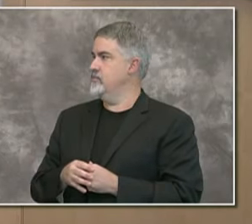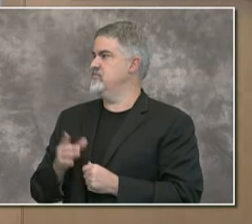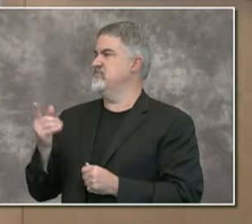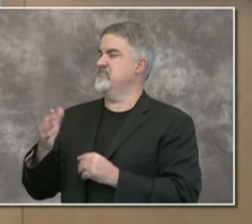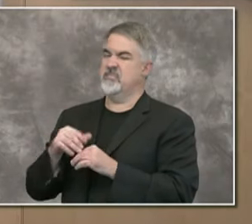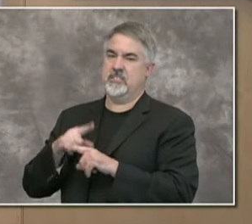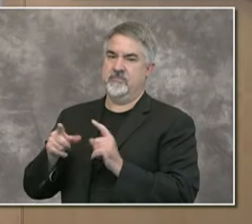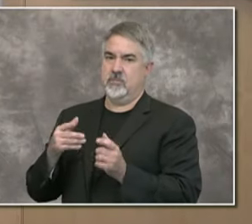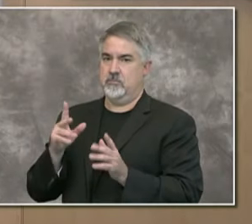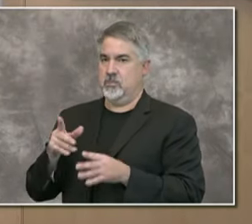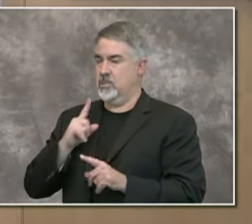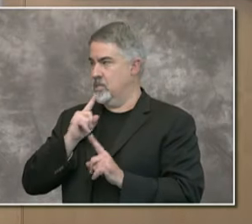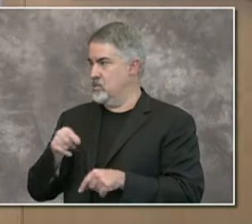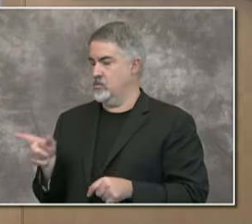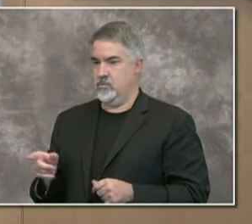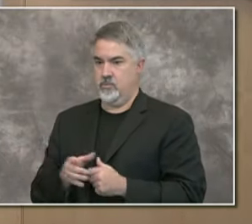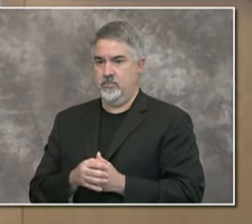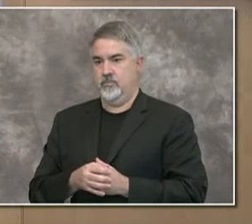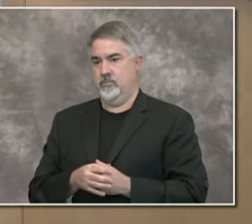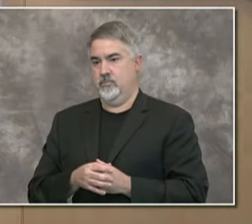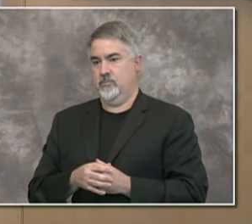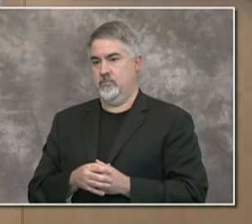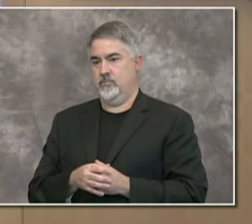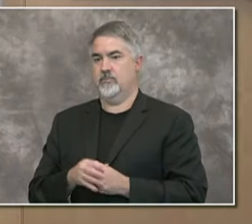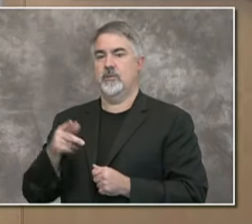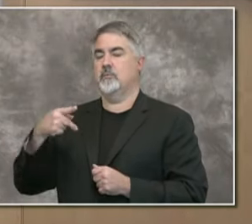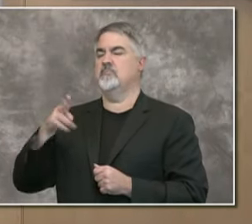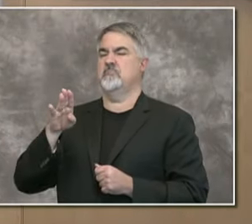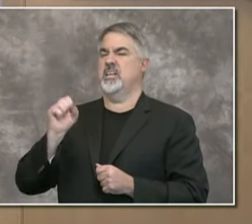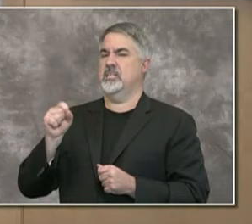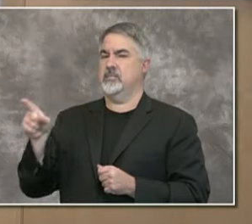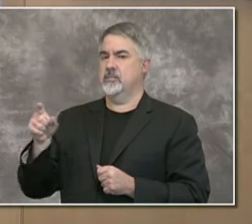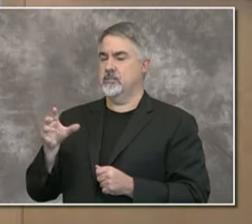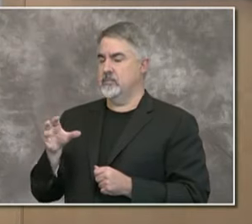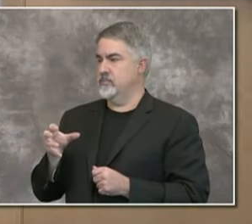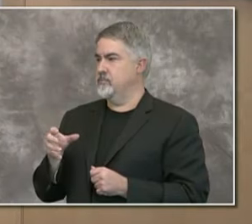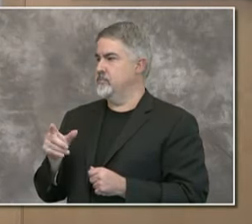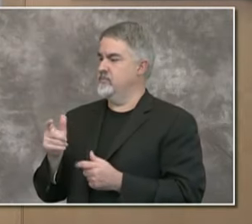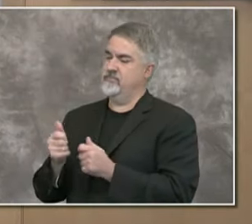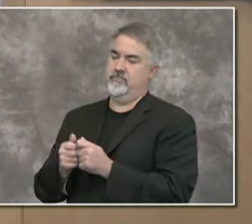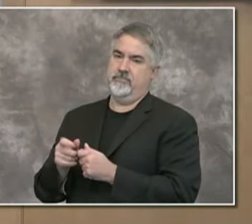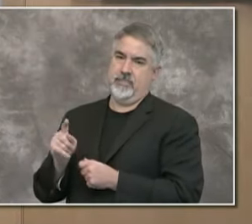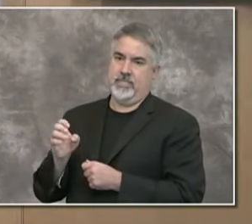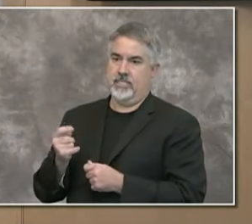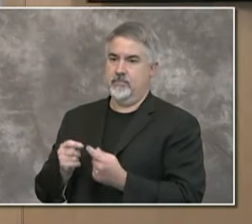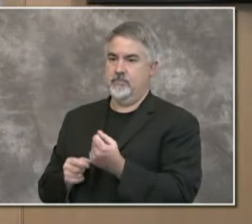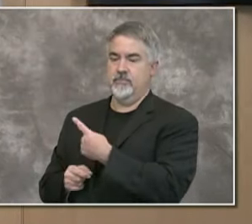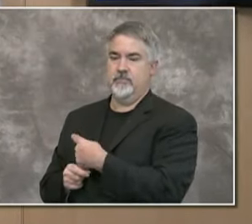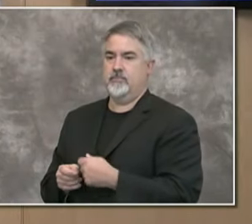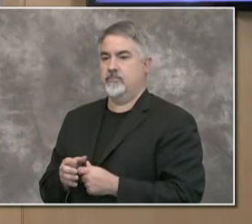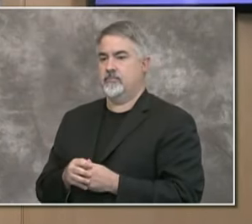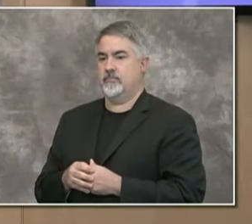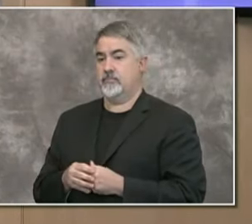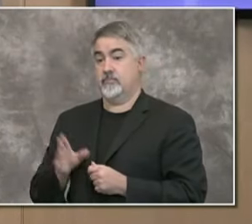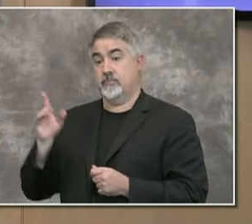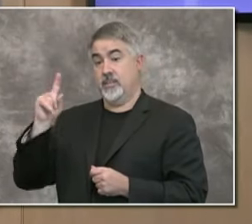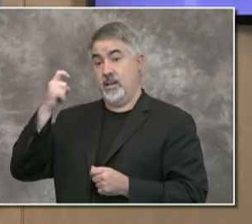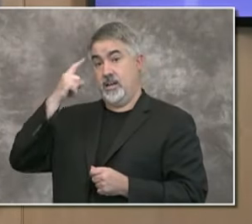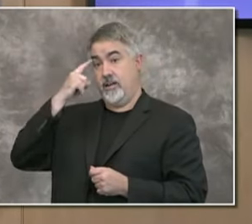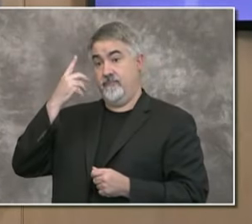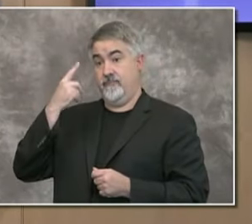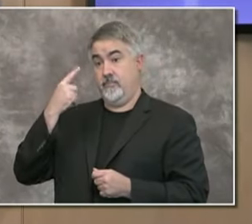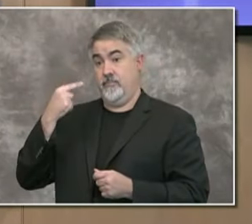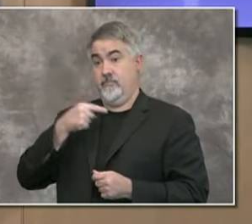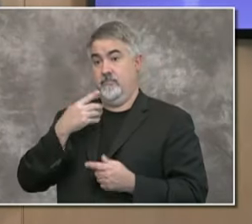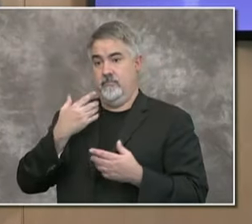Alexander Wynn from KPBS. What PPE relief will San Diego County get under Newsom's newly announced plan to aid